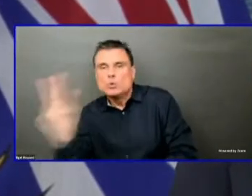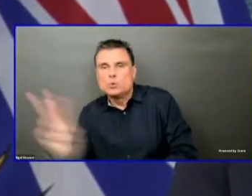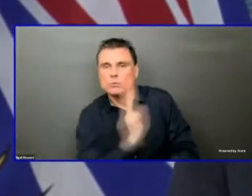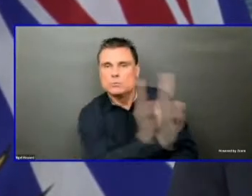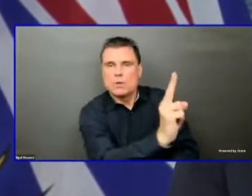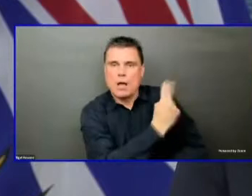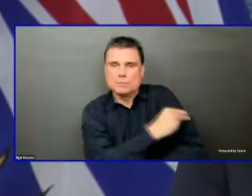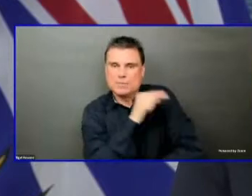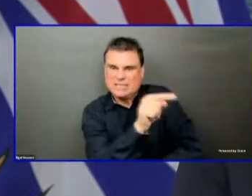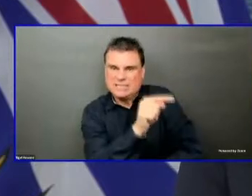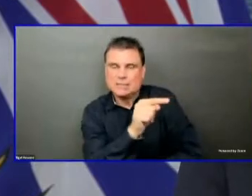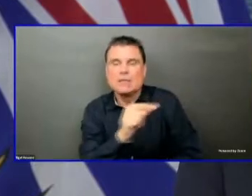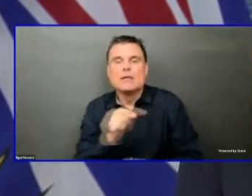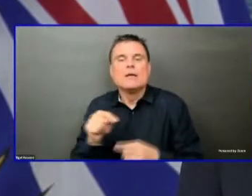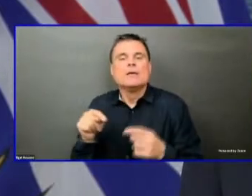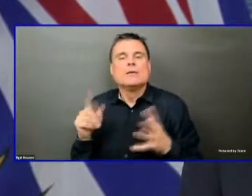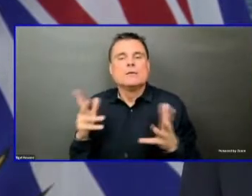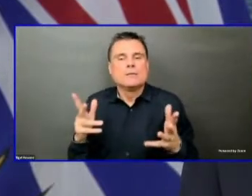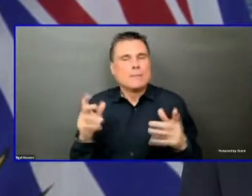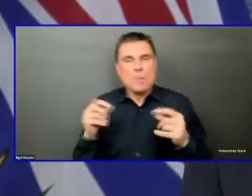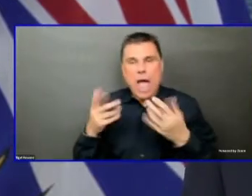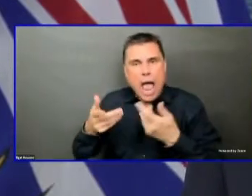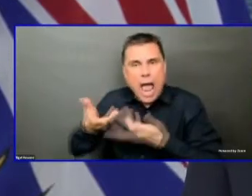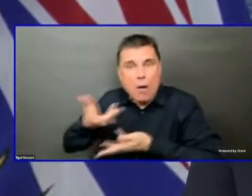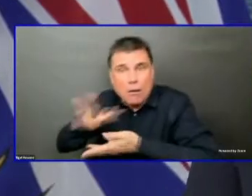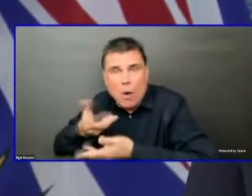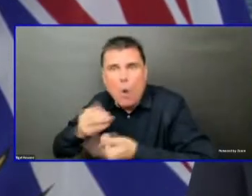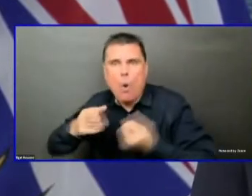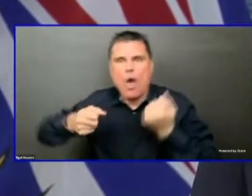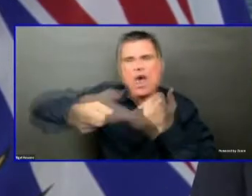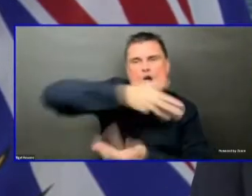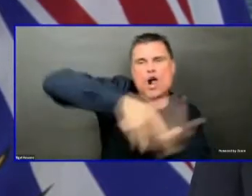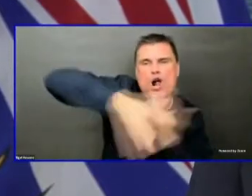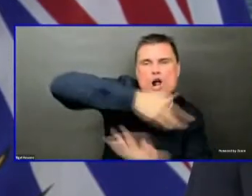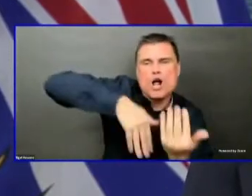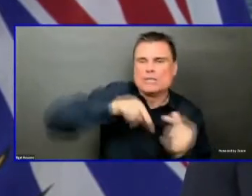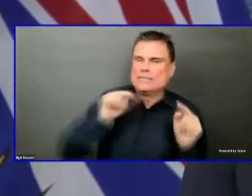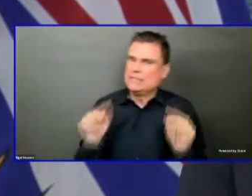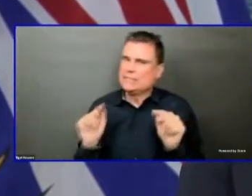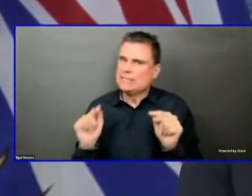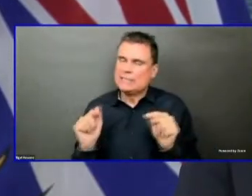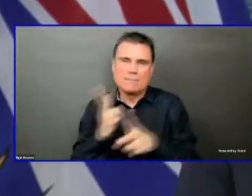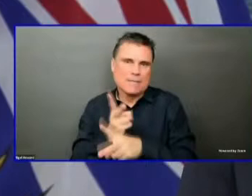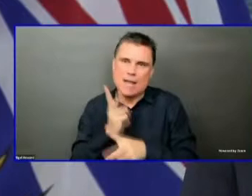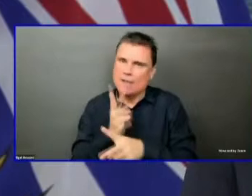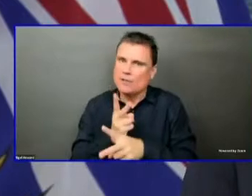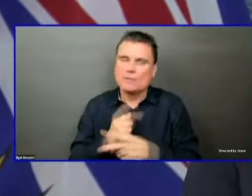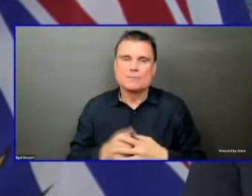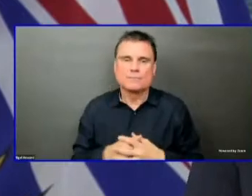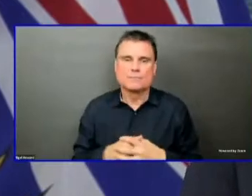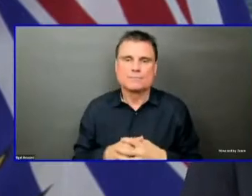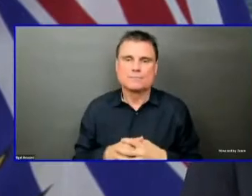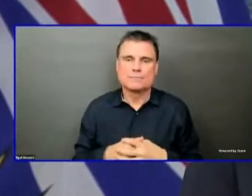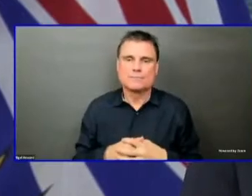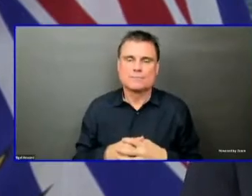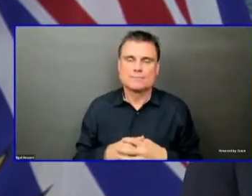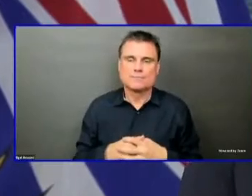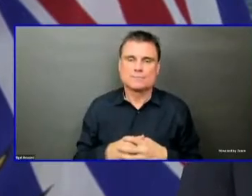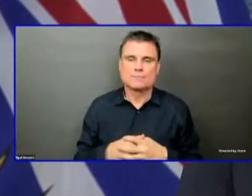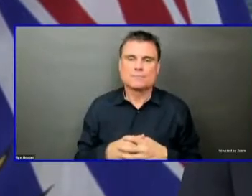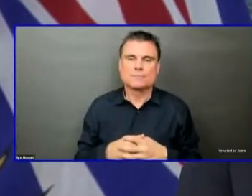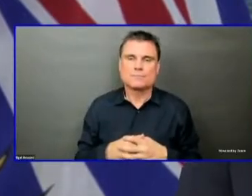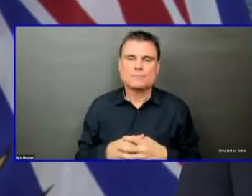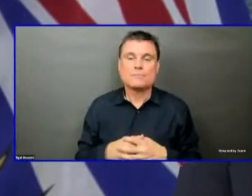cases in November 2020, which was resolved in early December. Actions significant, as you will know from last weekend,